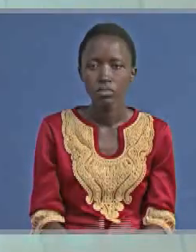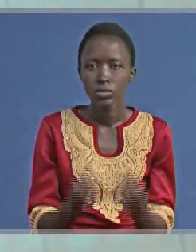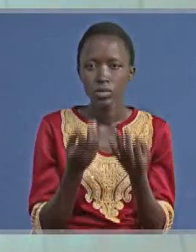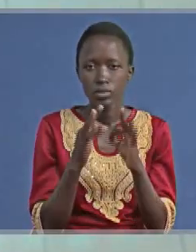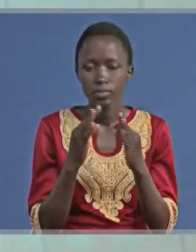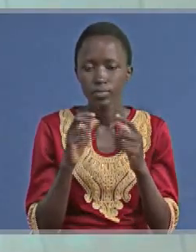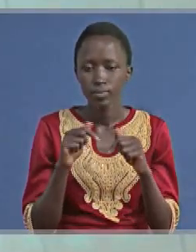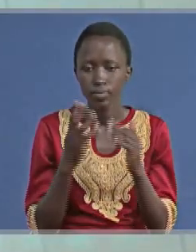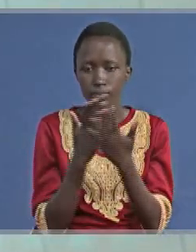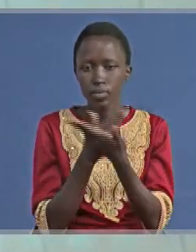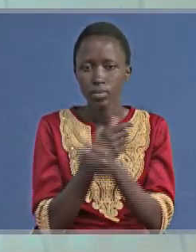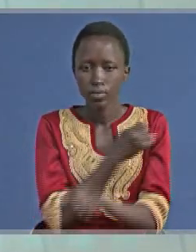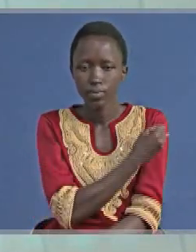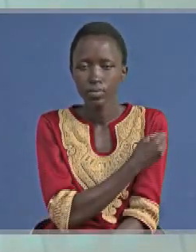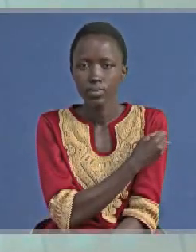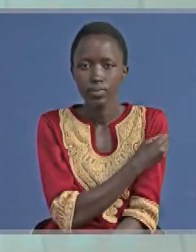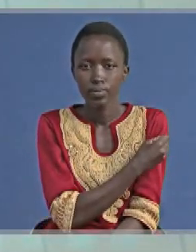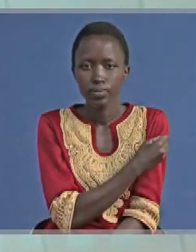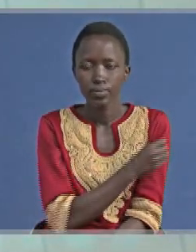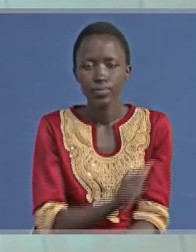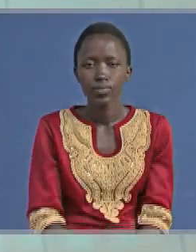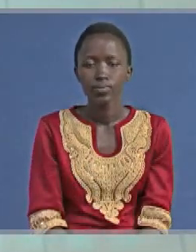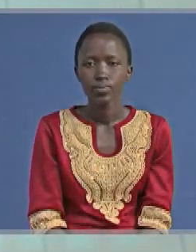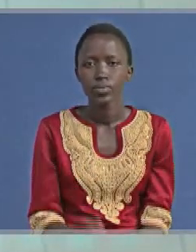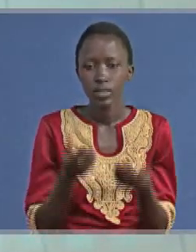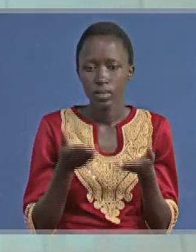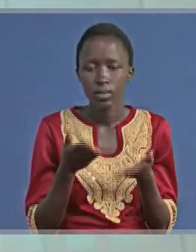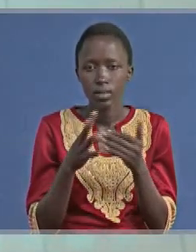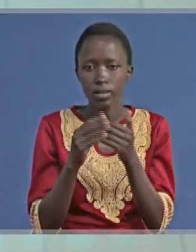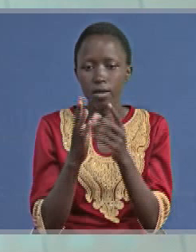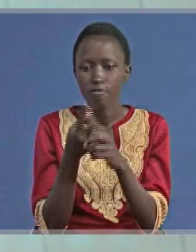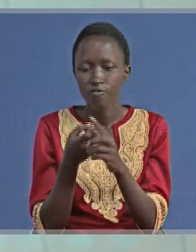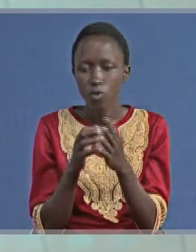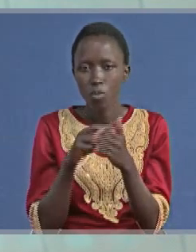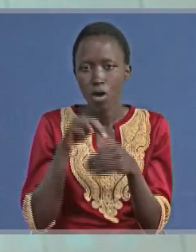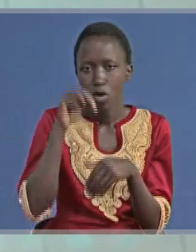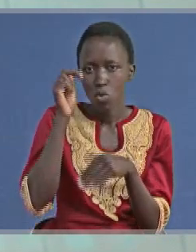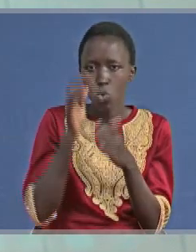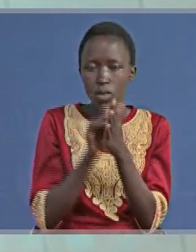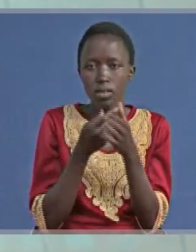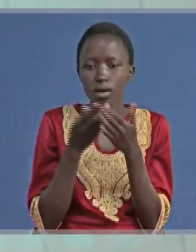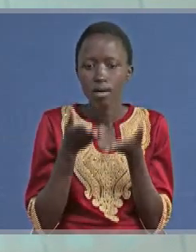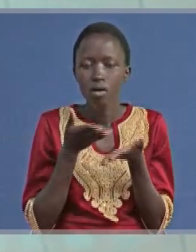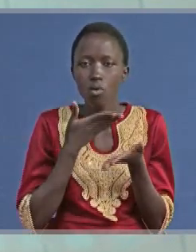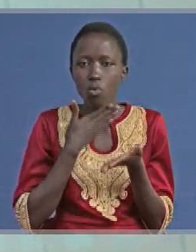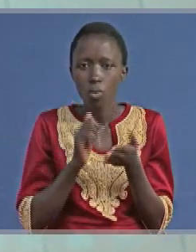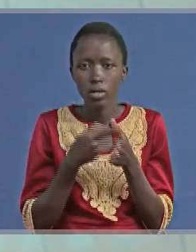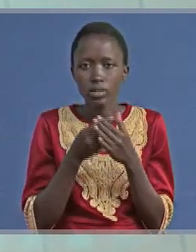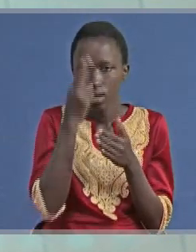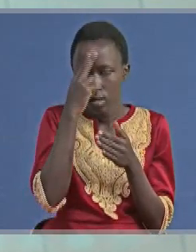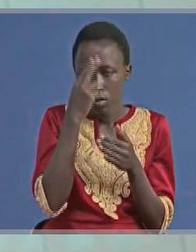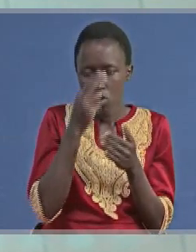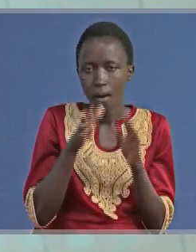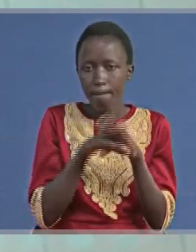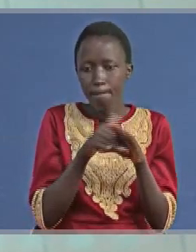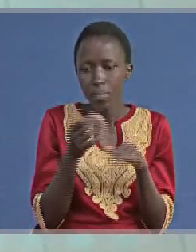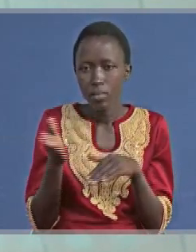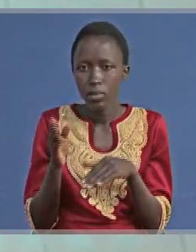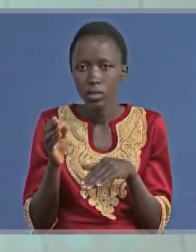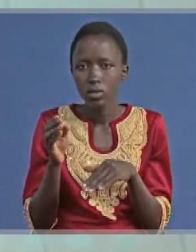Our sign interpreter tonight is Janet Nyaboke. Now, leaders from North Rift now want Narok Member of